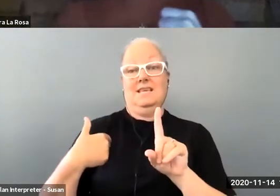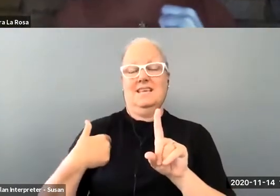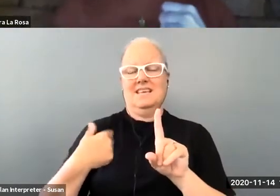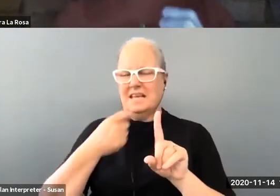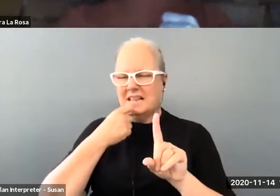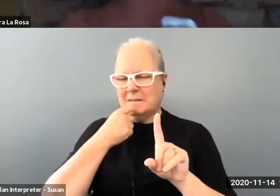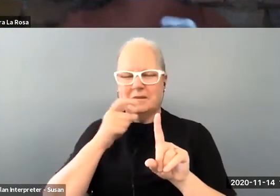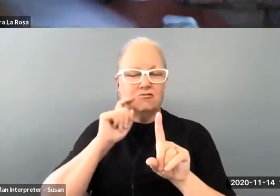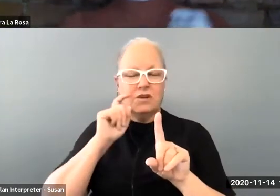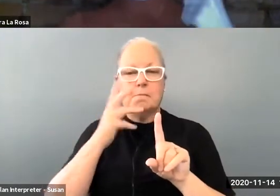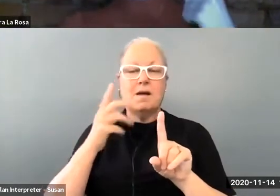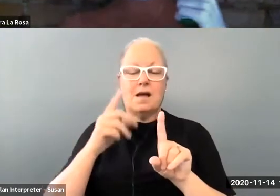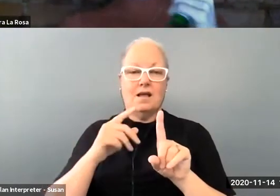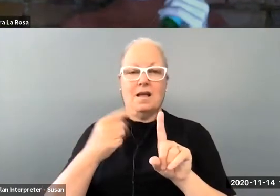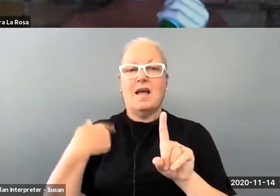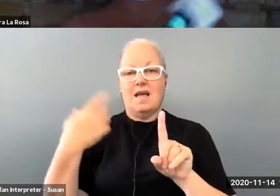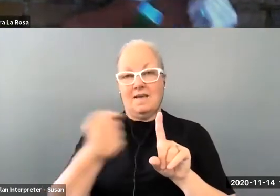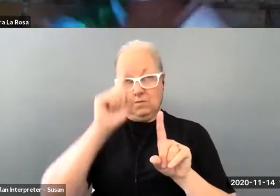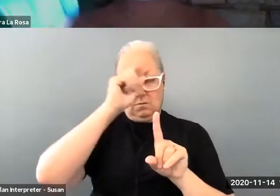actually visualize